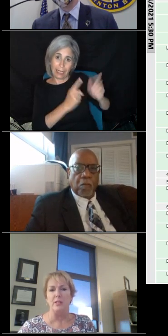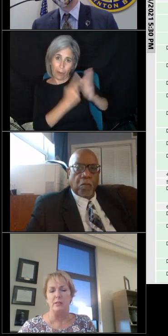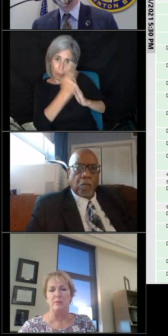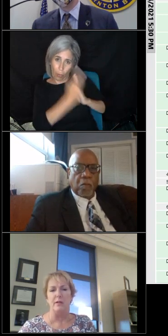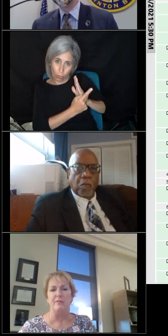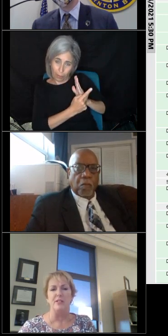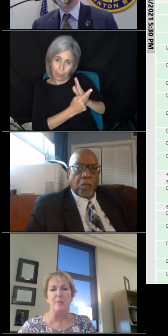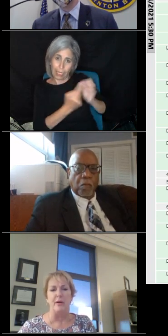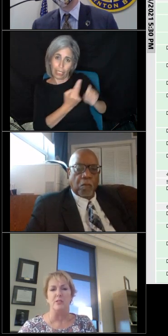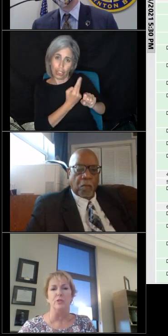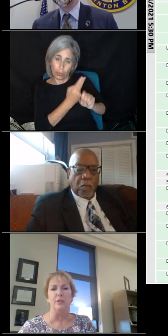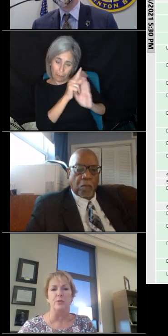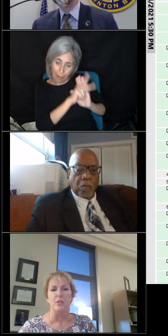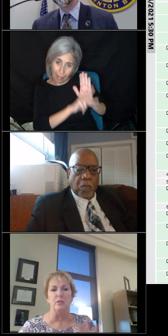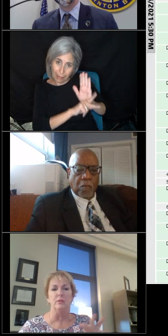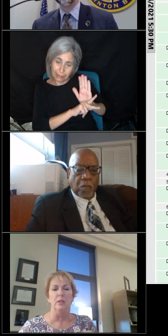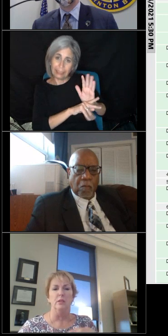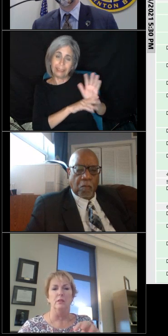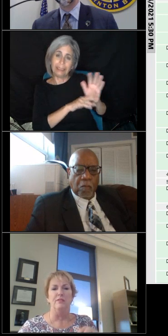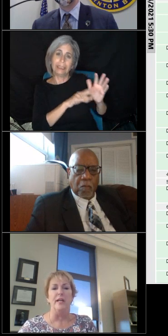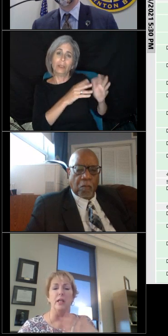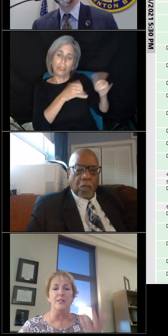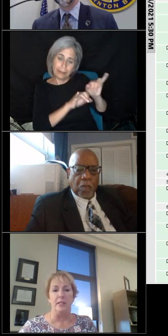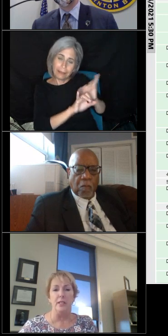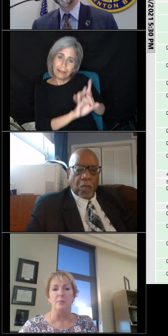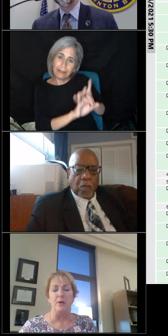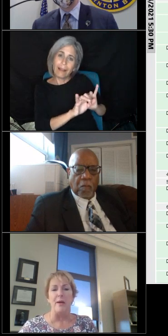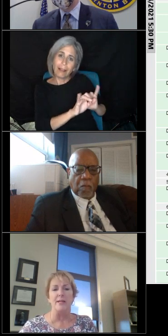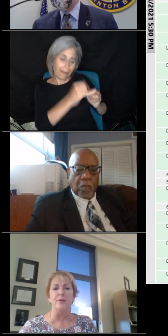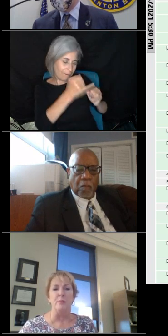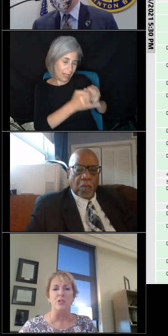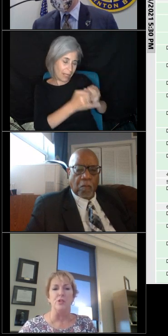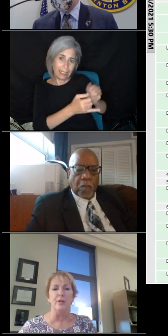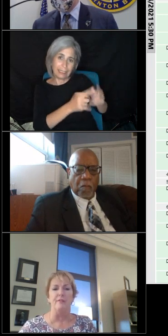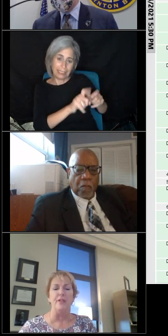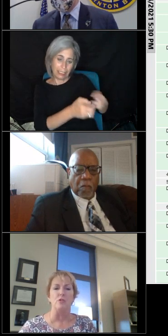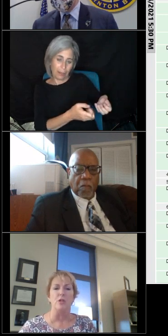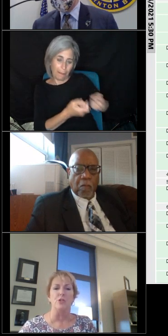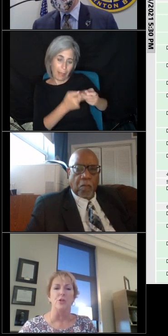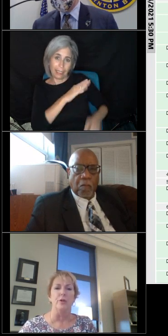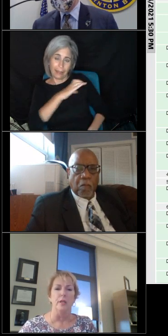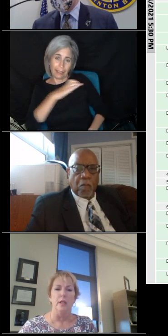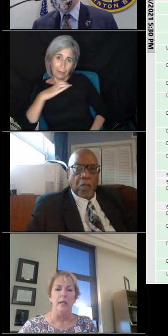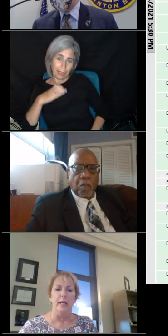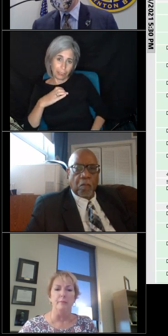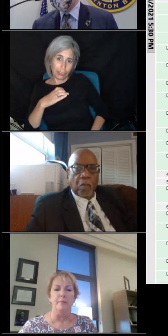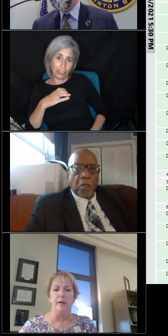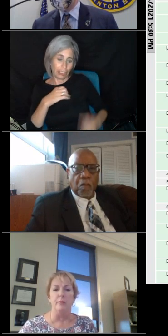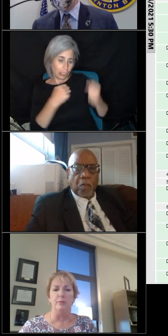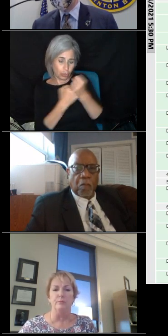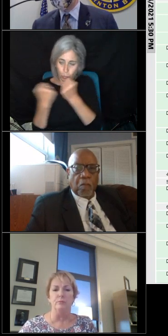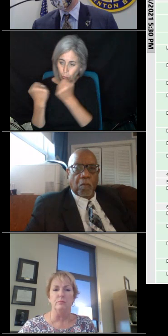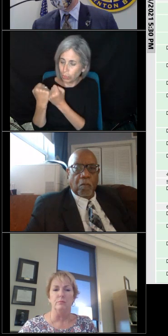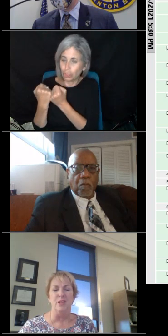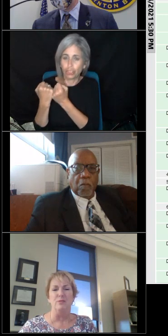use policies. As the Vice Mayor asked earlier, we're still finalizing and need to bring back to the commission a fee structure